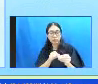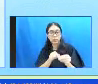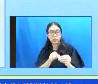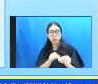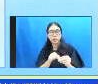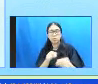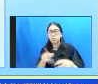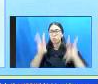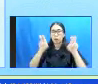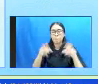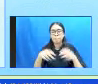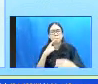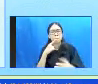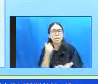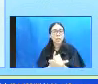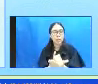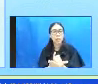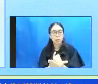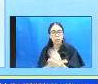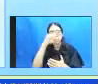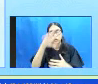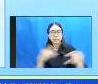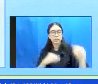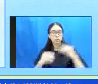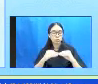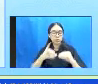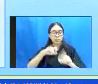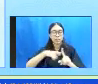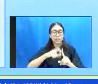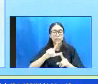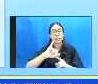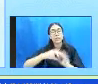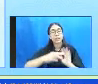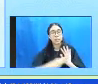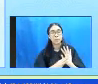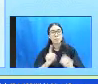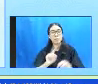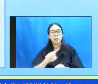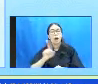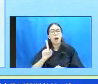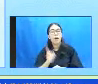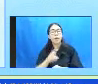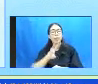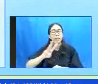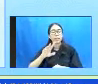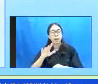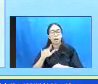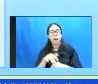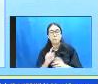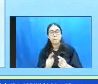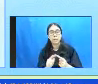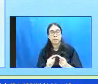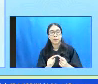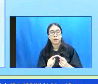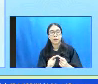climate discussion, at least based on the three arguments. The first, inclusion enable people to